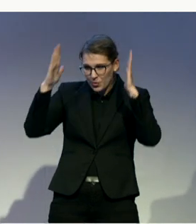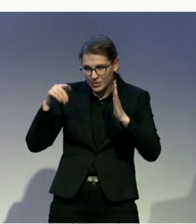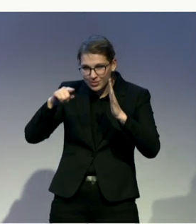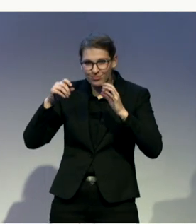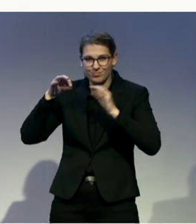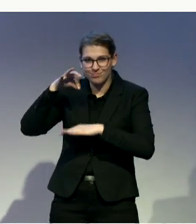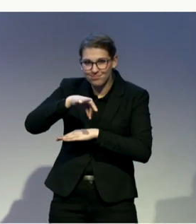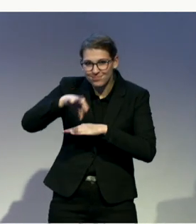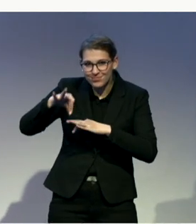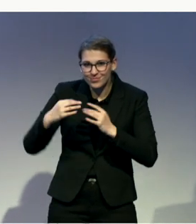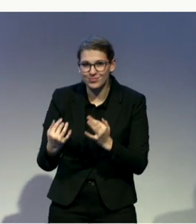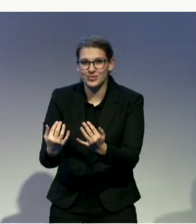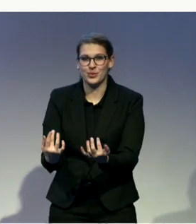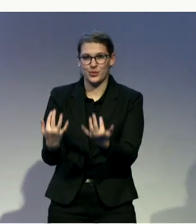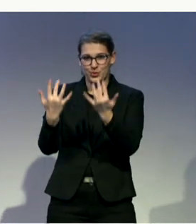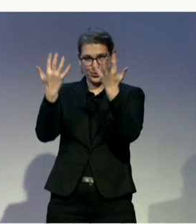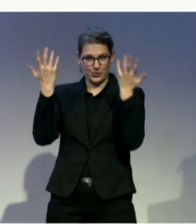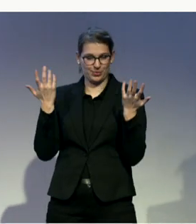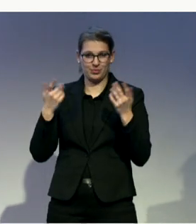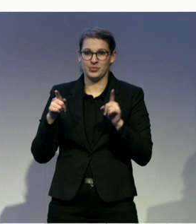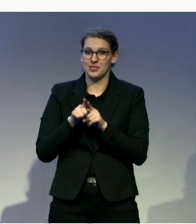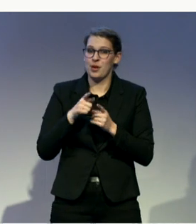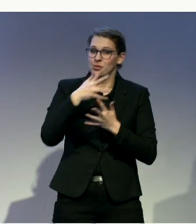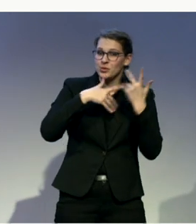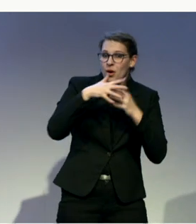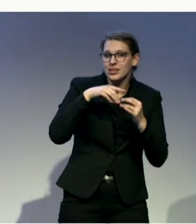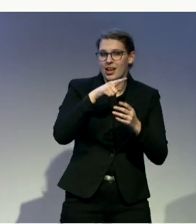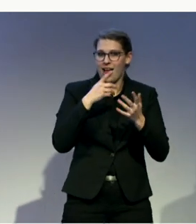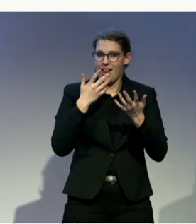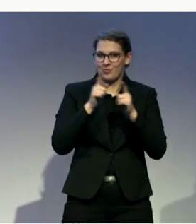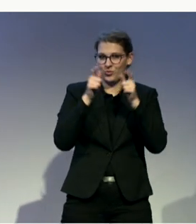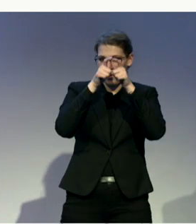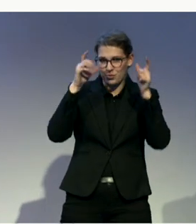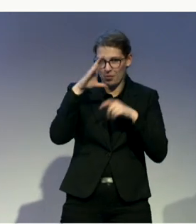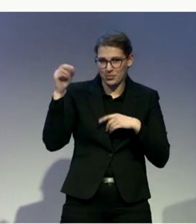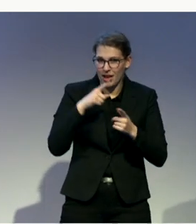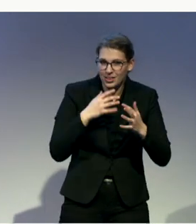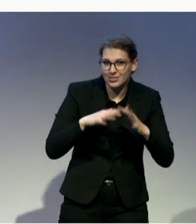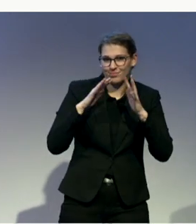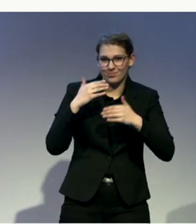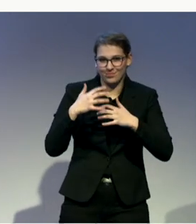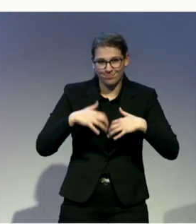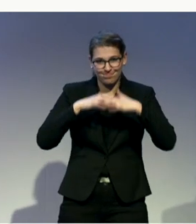social enterprise. But yes, you are right. We have to be in compliance